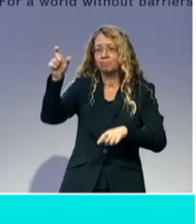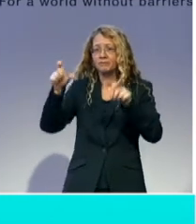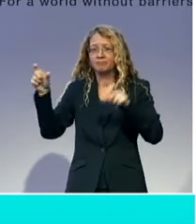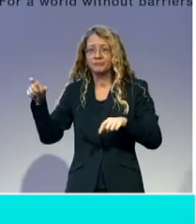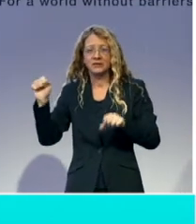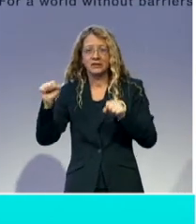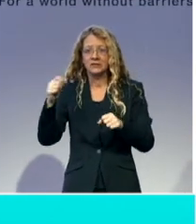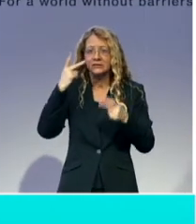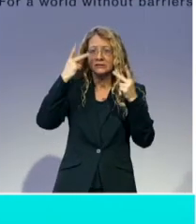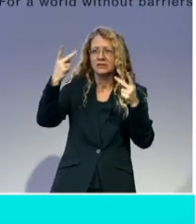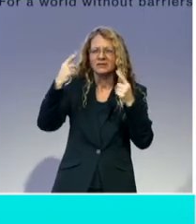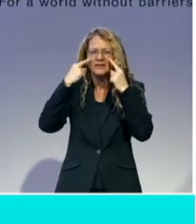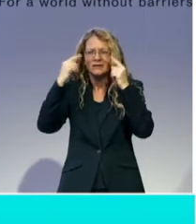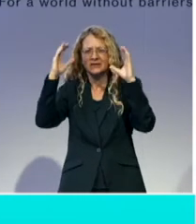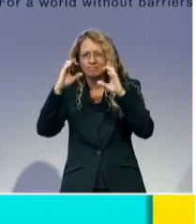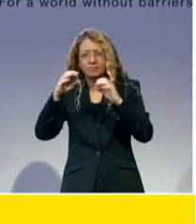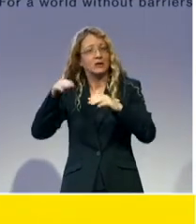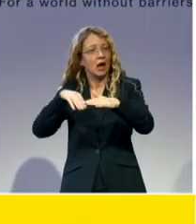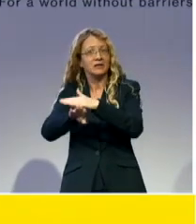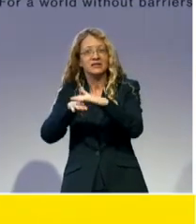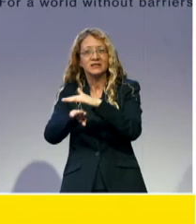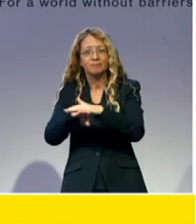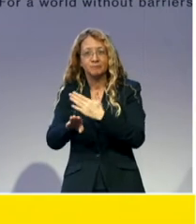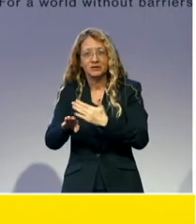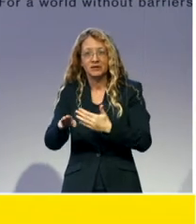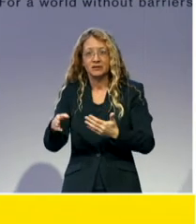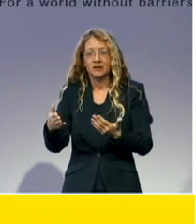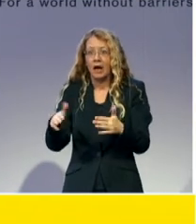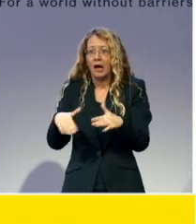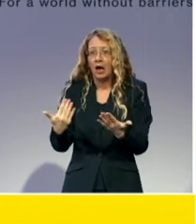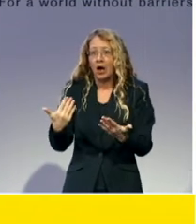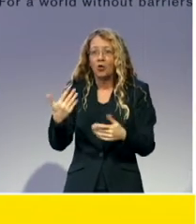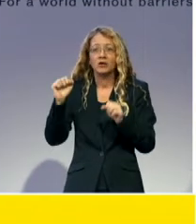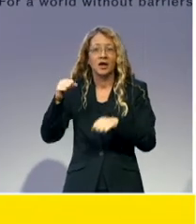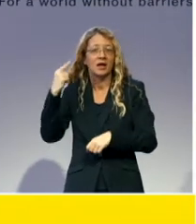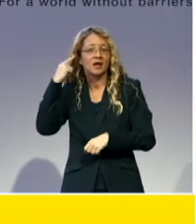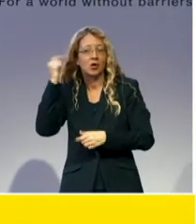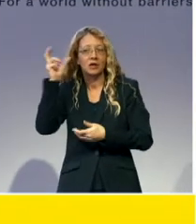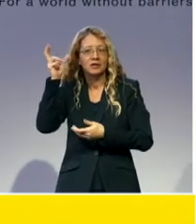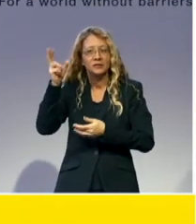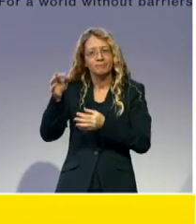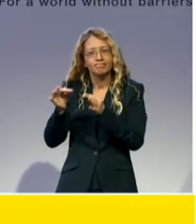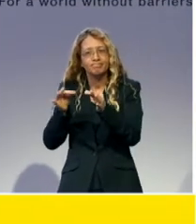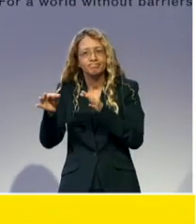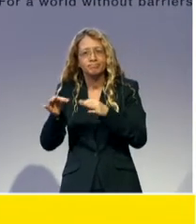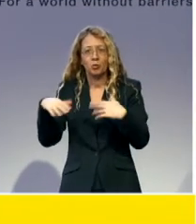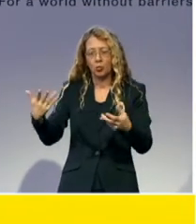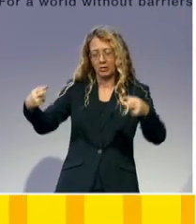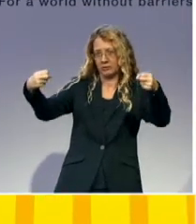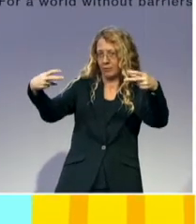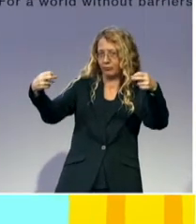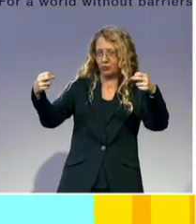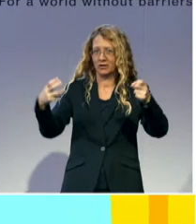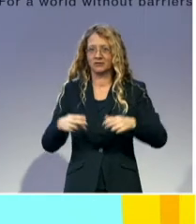app provides audio description and subtitles for films that are showing in cinemas, which people